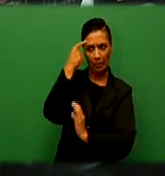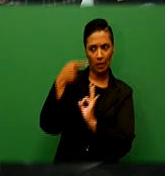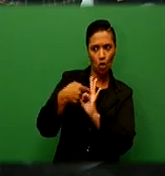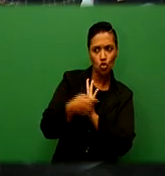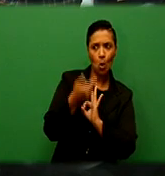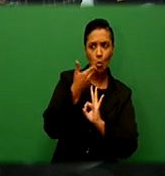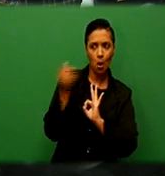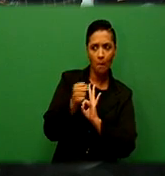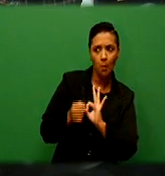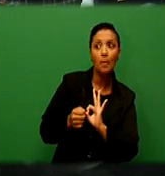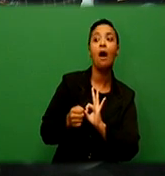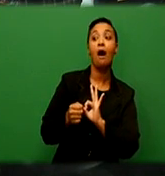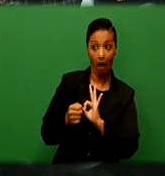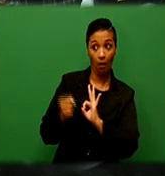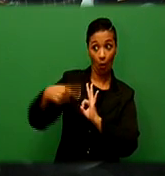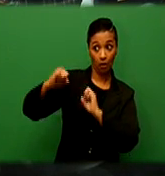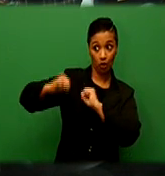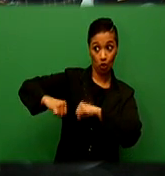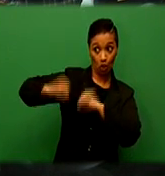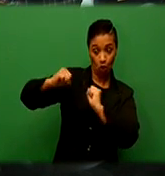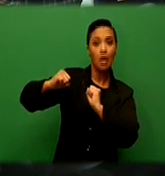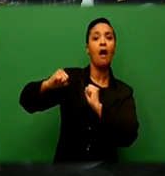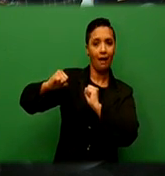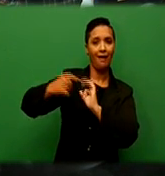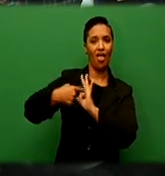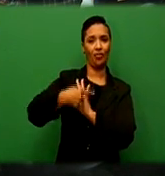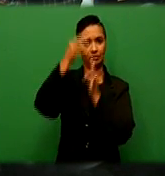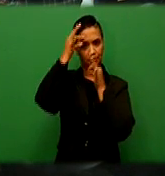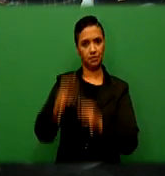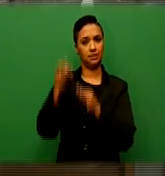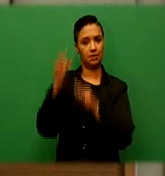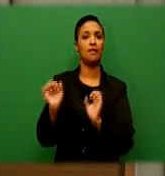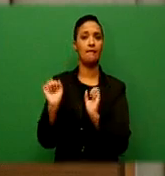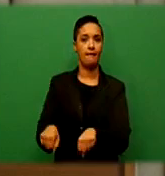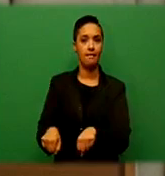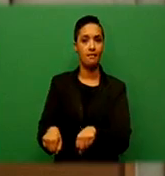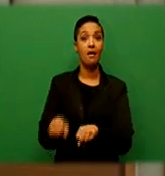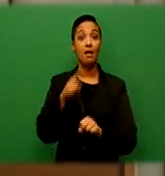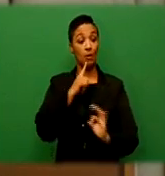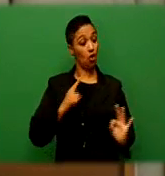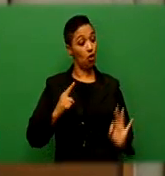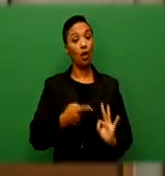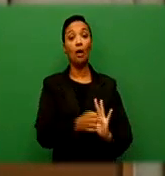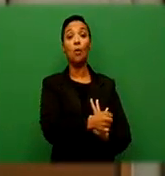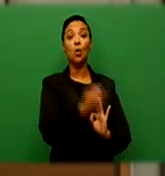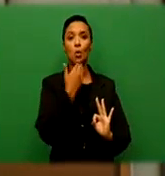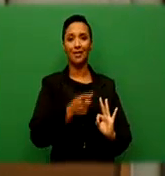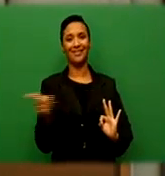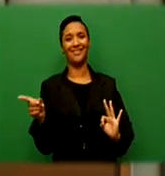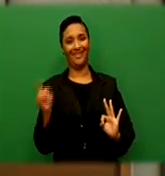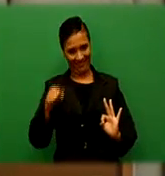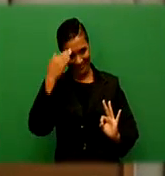only three authorities involved in the appointment of this gentleman